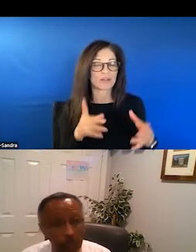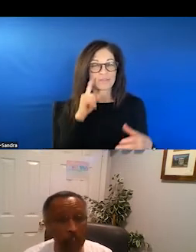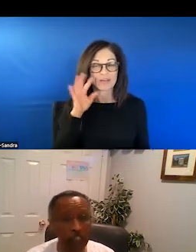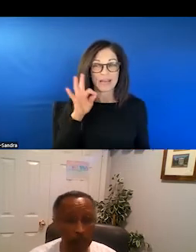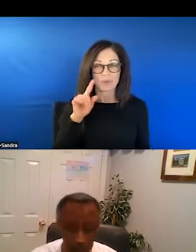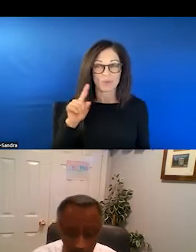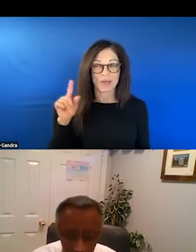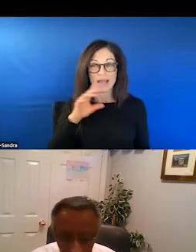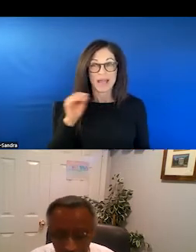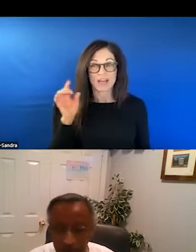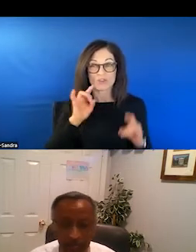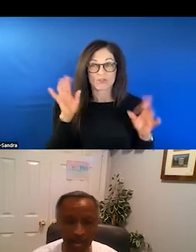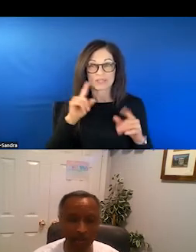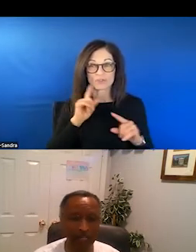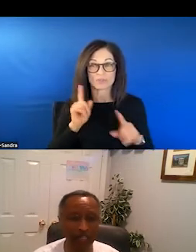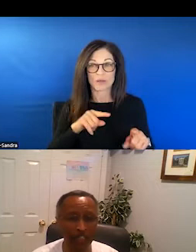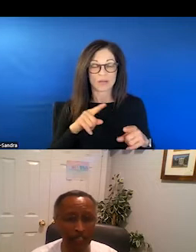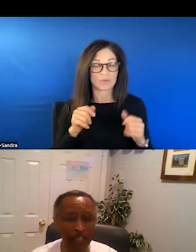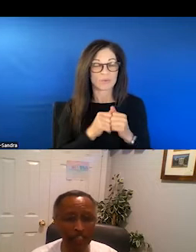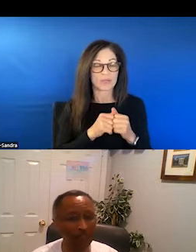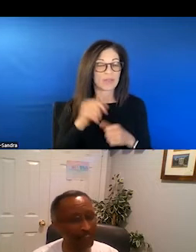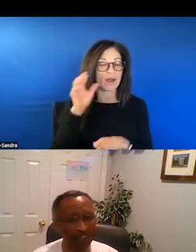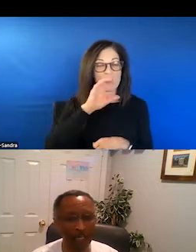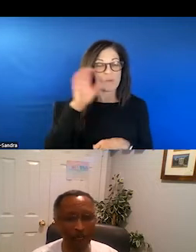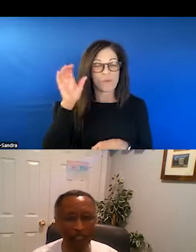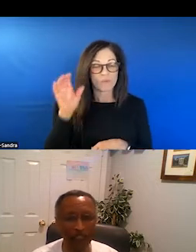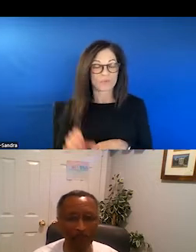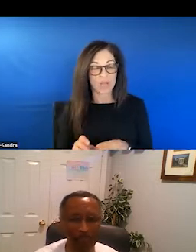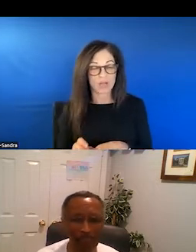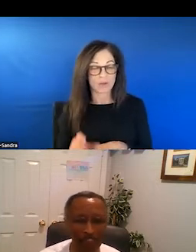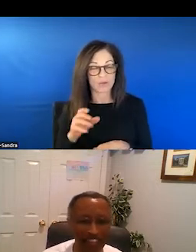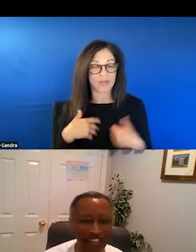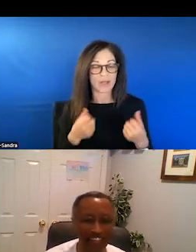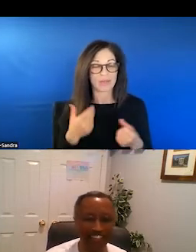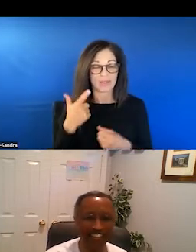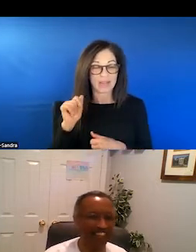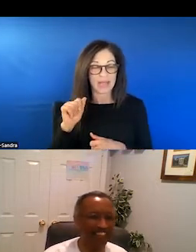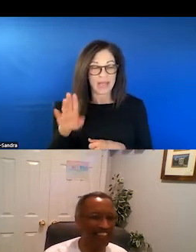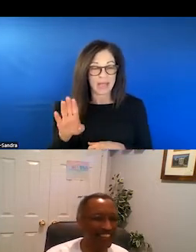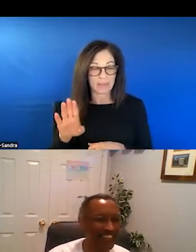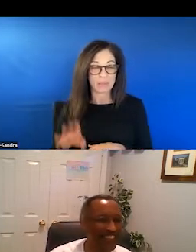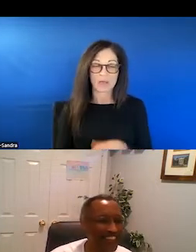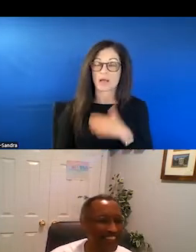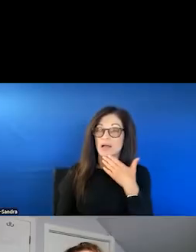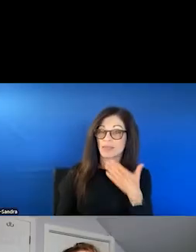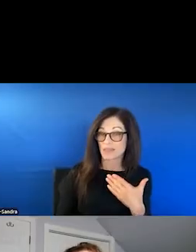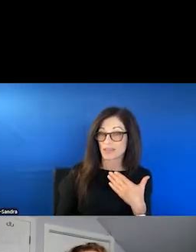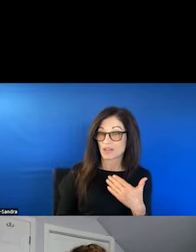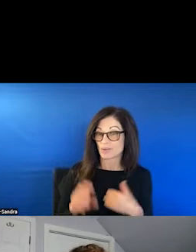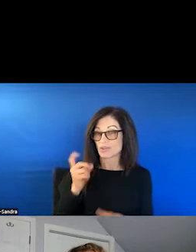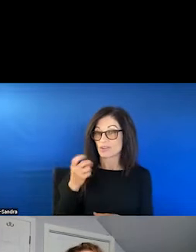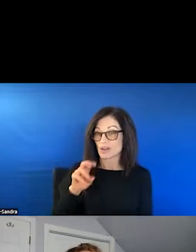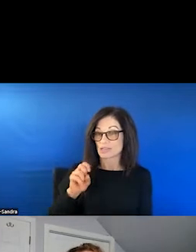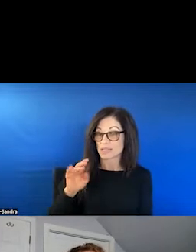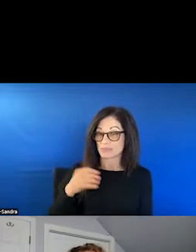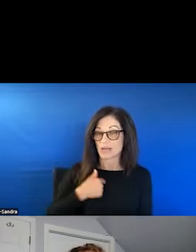the University of Chicago Health Lab. So Jason, take it away, sir. Thank you, Dr. Sims. And hi, everyone. I'm Jason